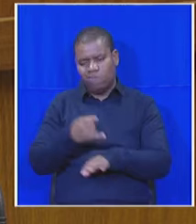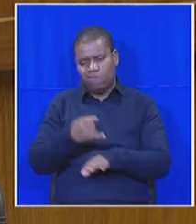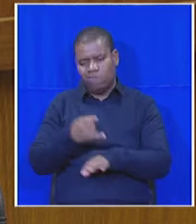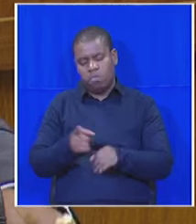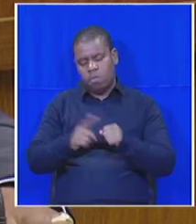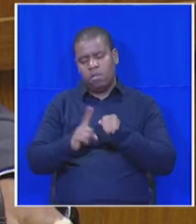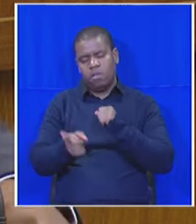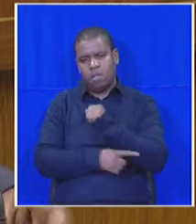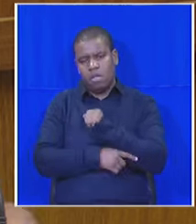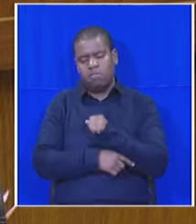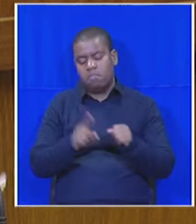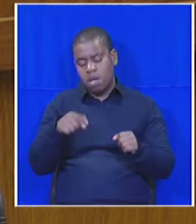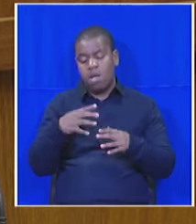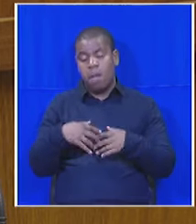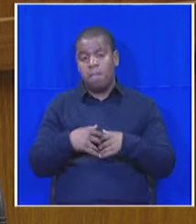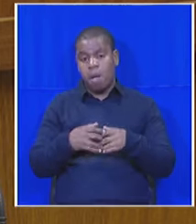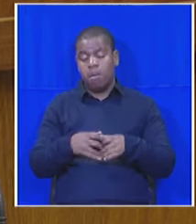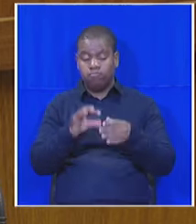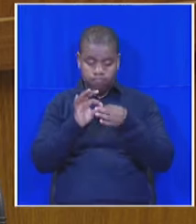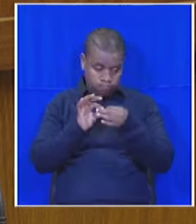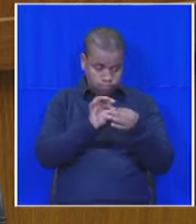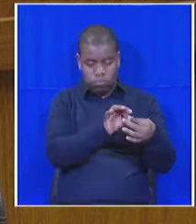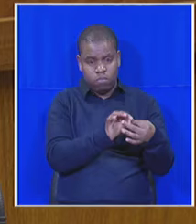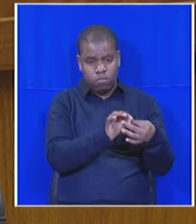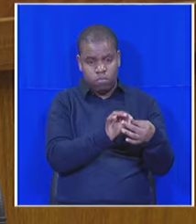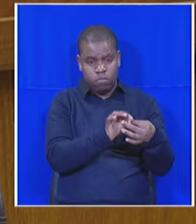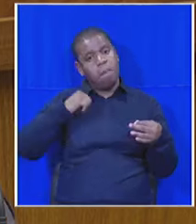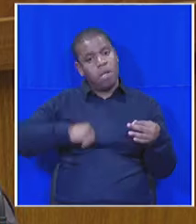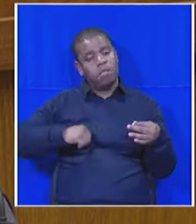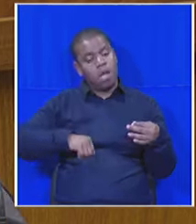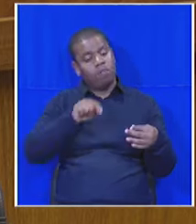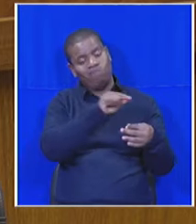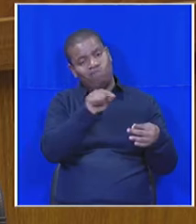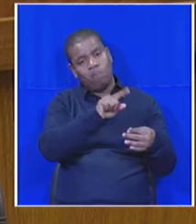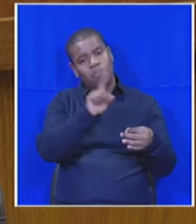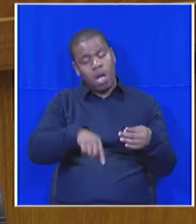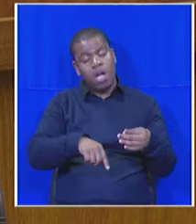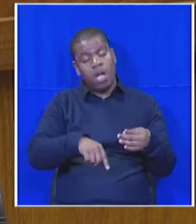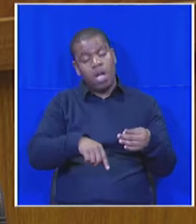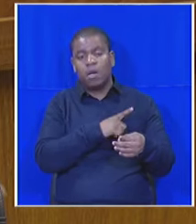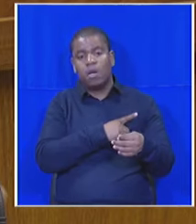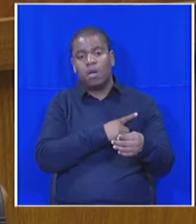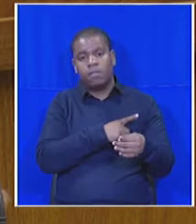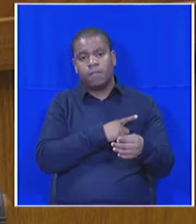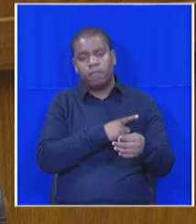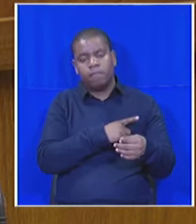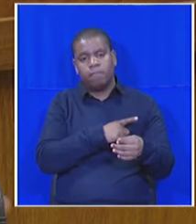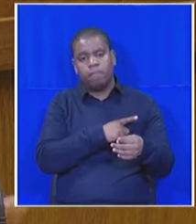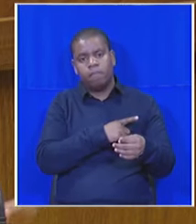Lastly, you need to have closer working relationship with the municipalities, especially in the sphere of